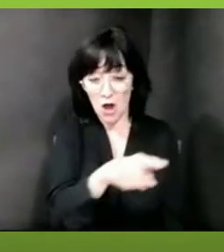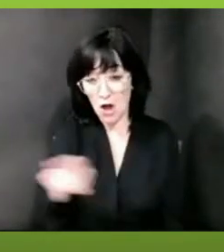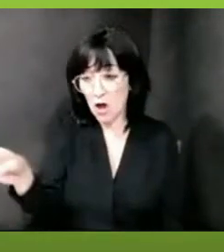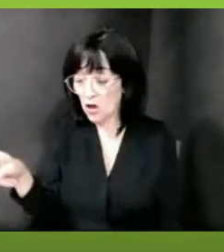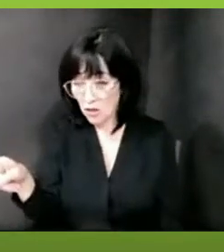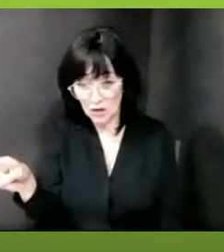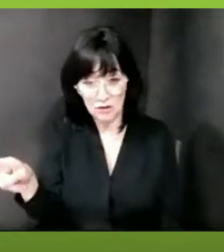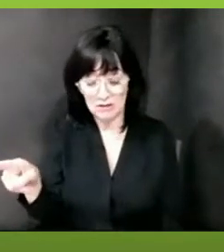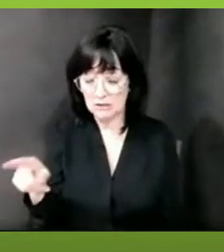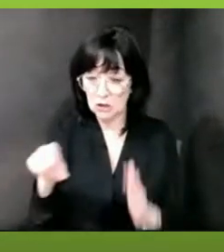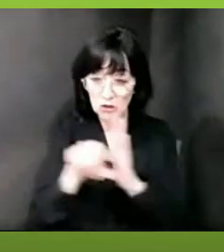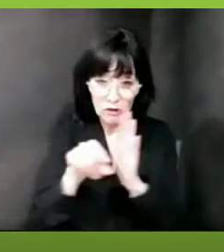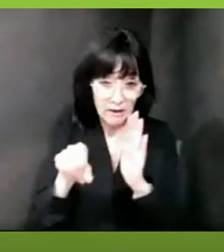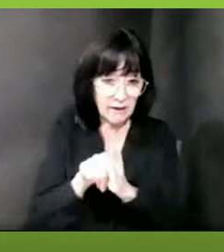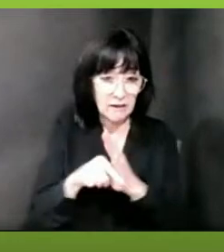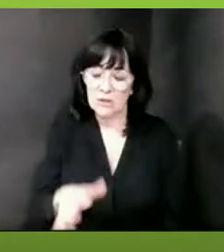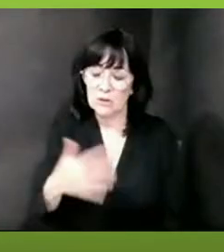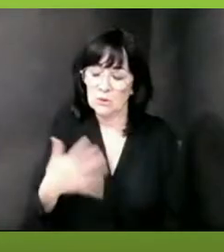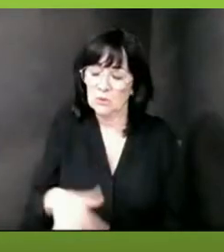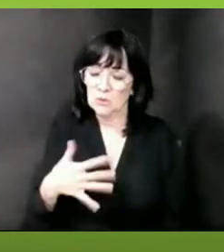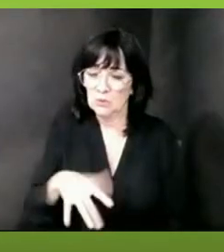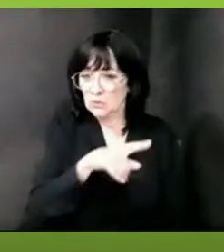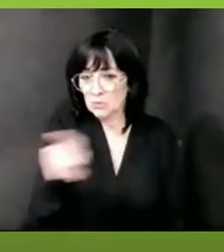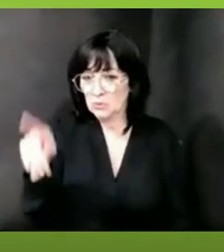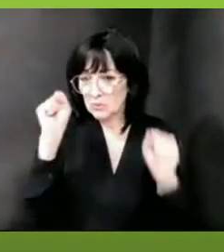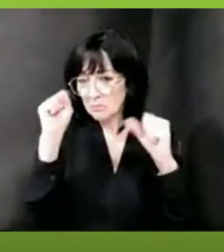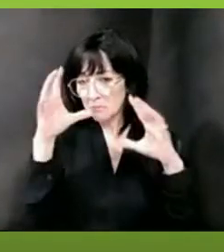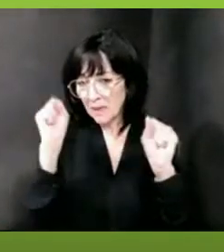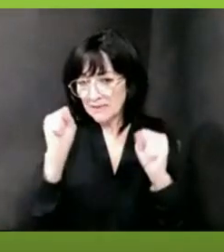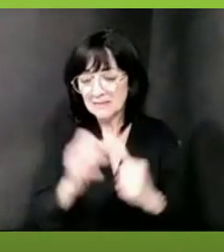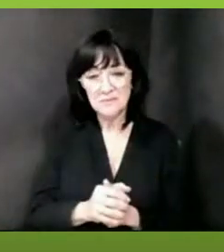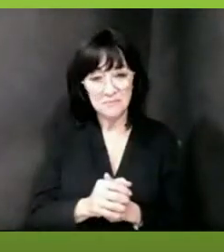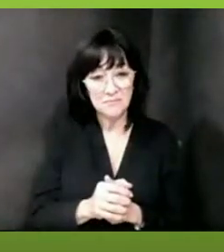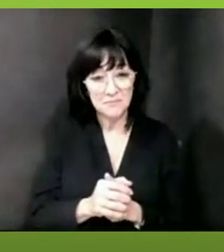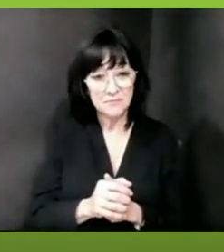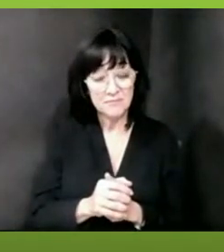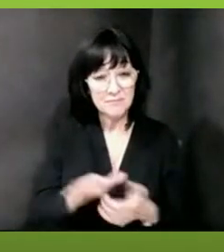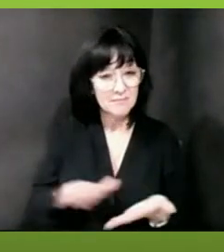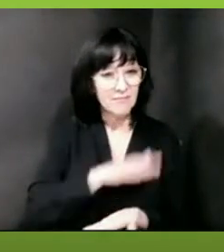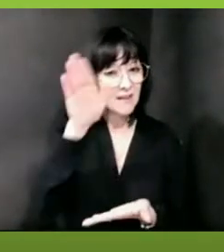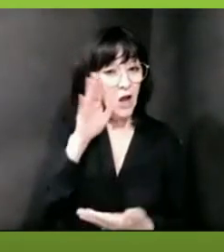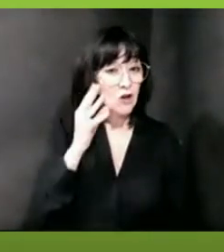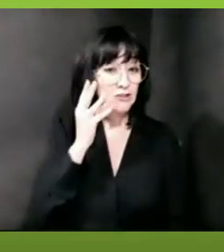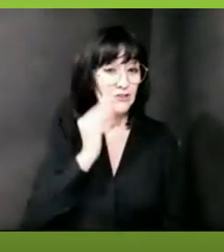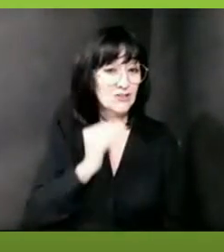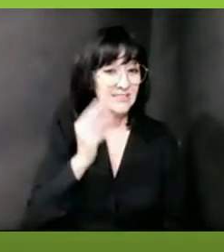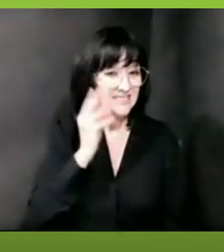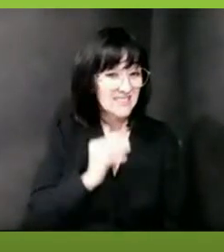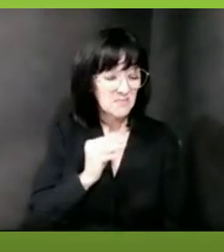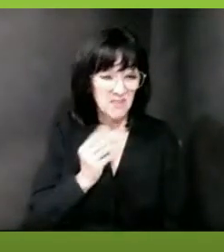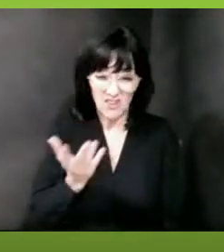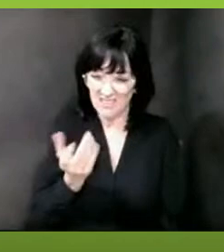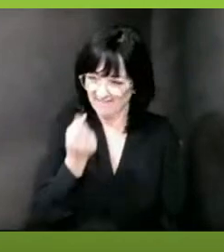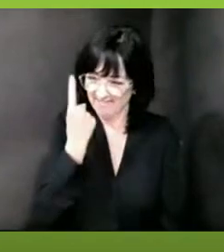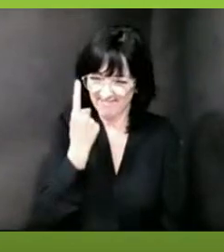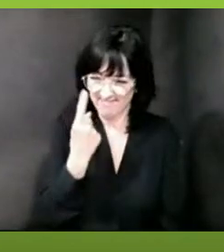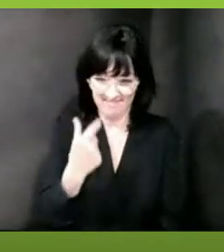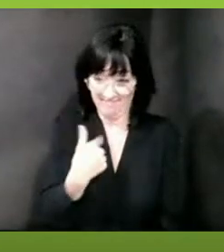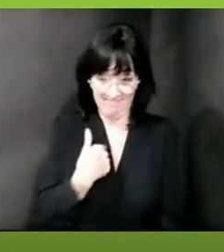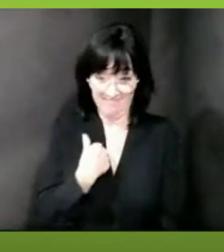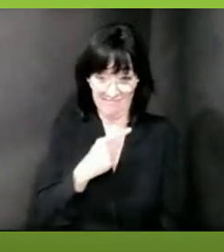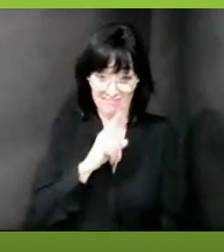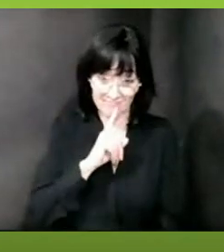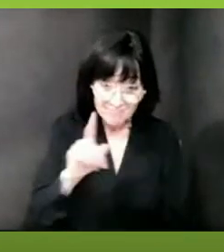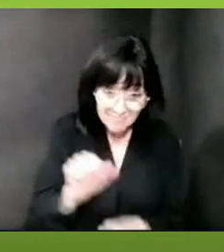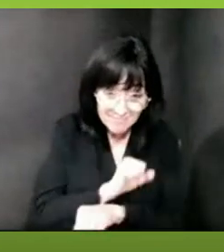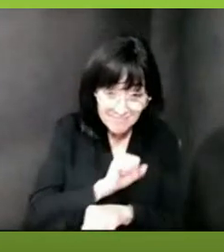so, because I have been lucky. A college experience is supposed to look like. I have limited details. Again, I